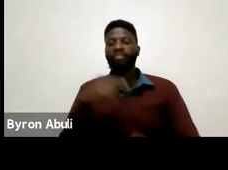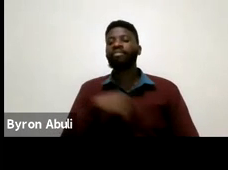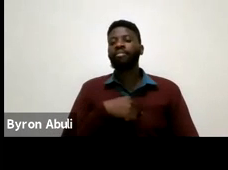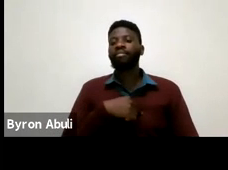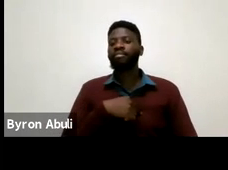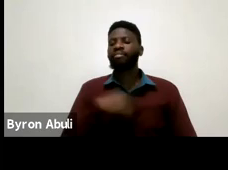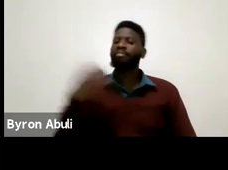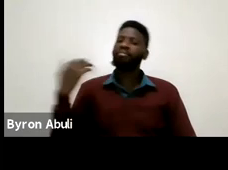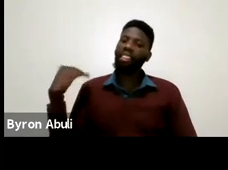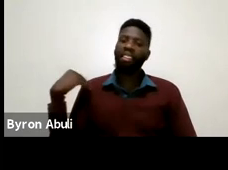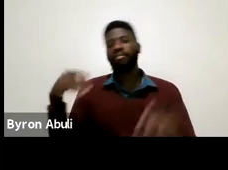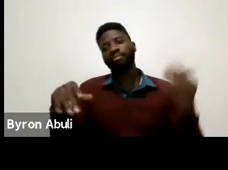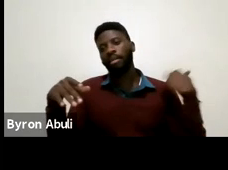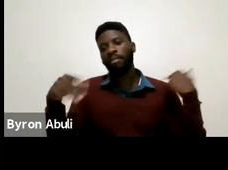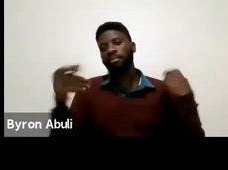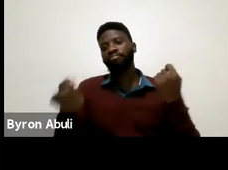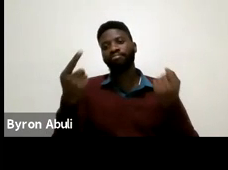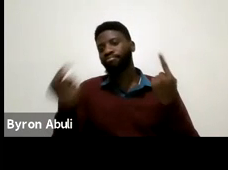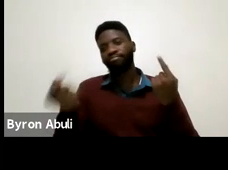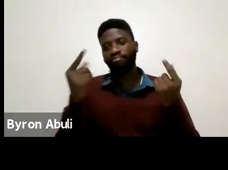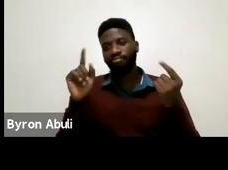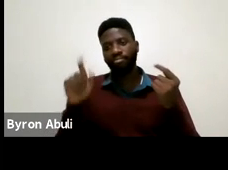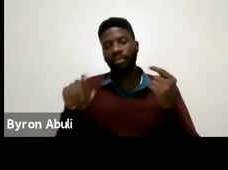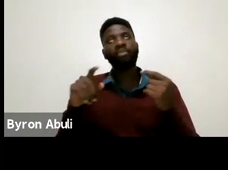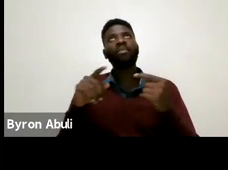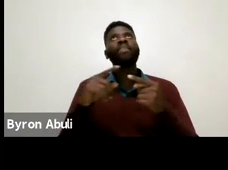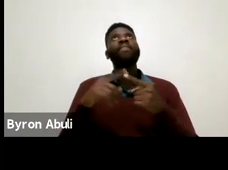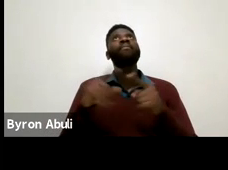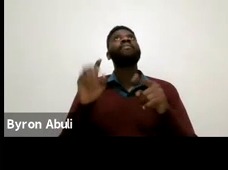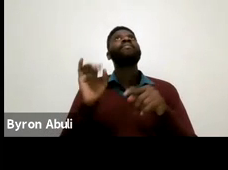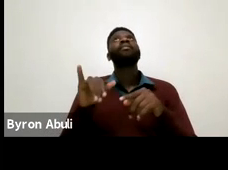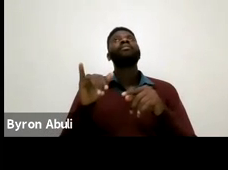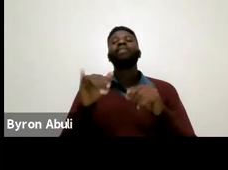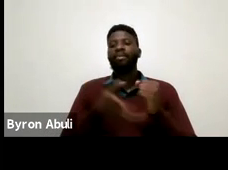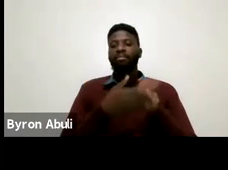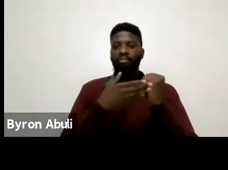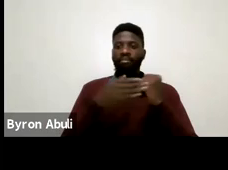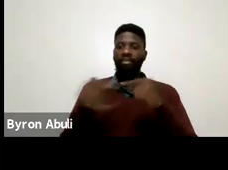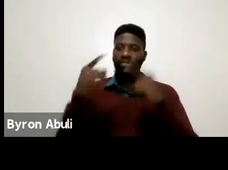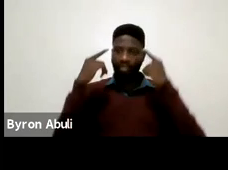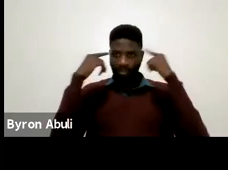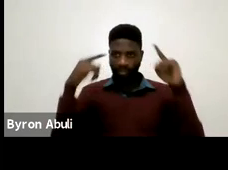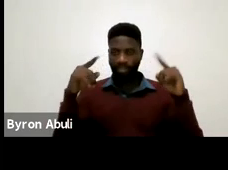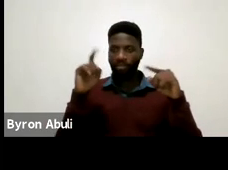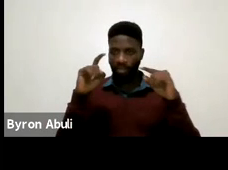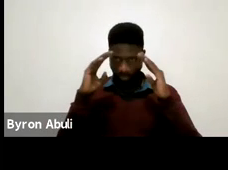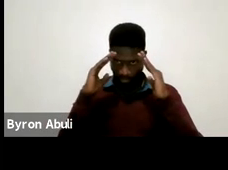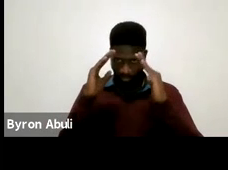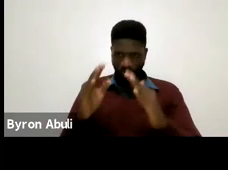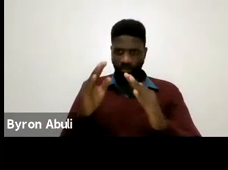there, but it's part of the key success factors that you have to lose. You have to maintain focus on the